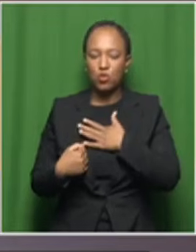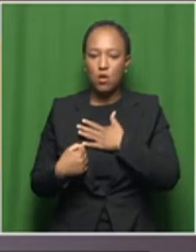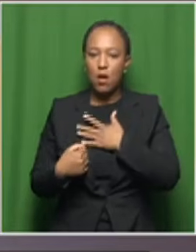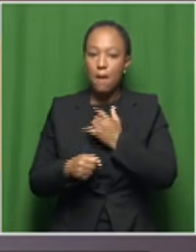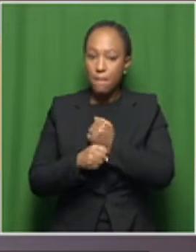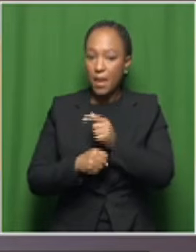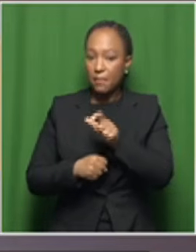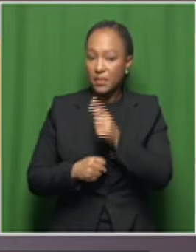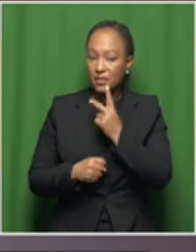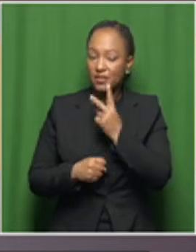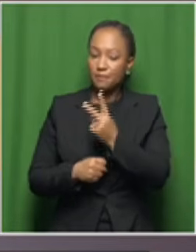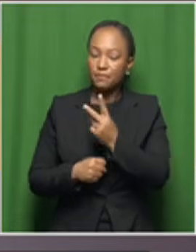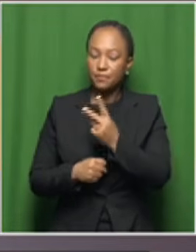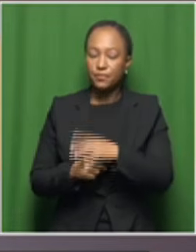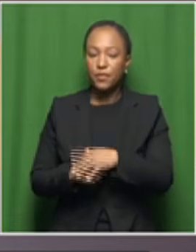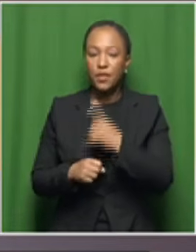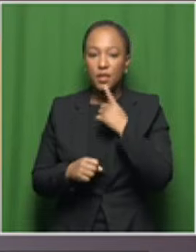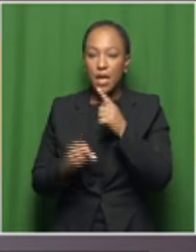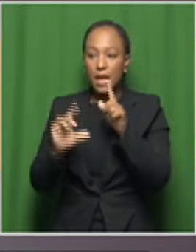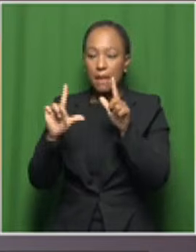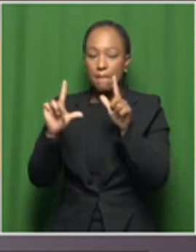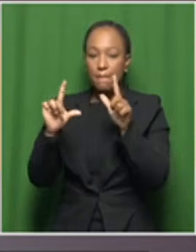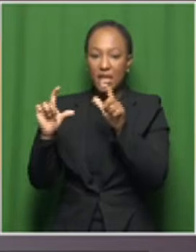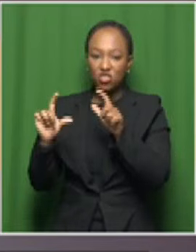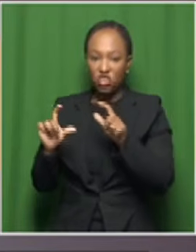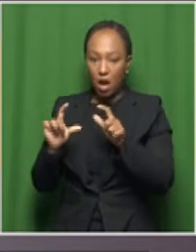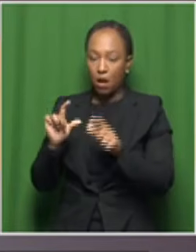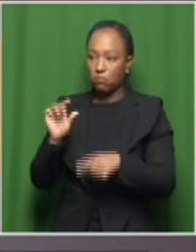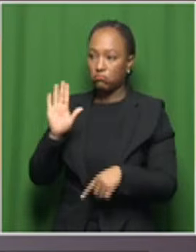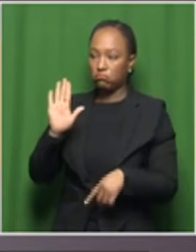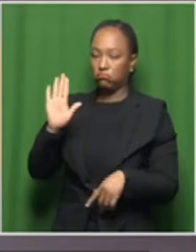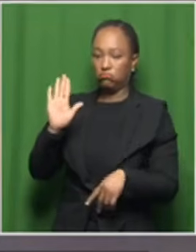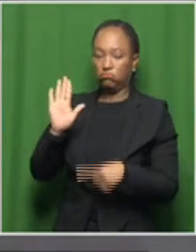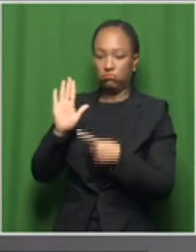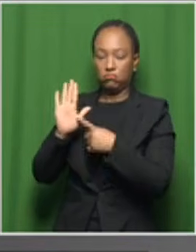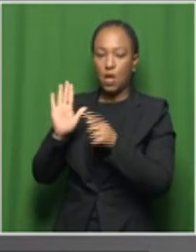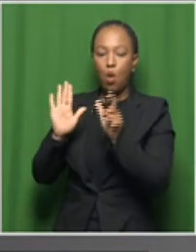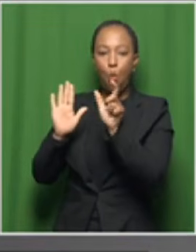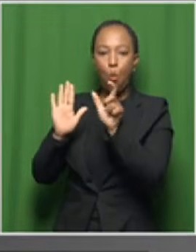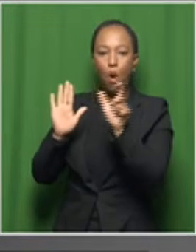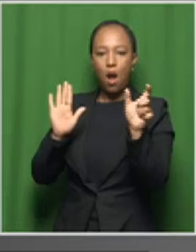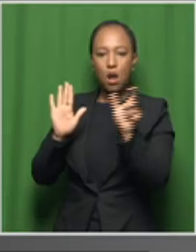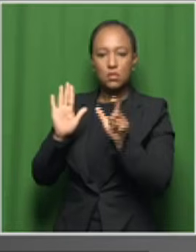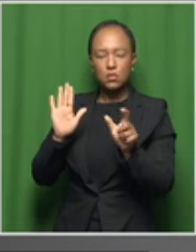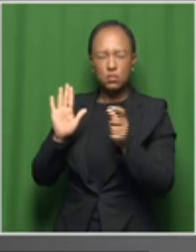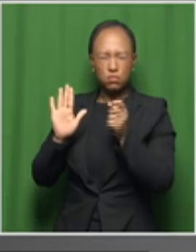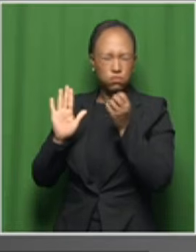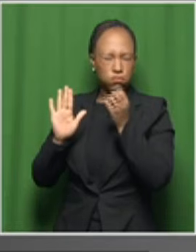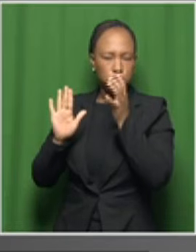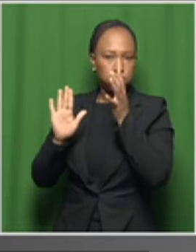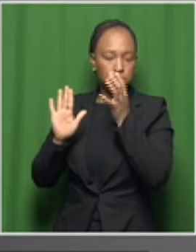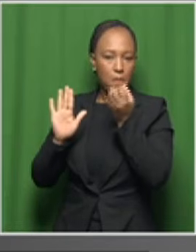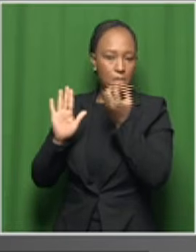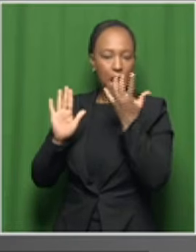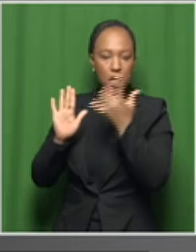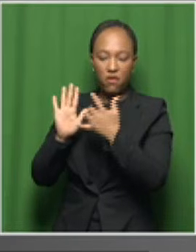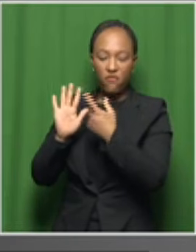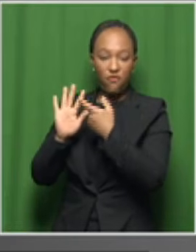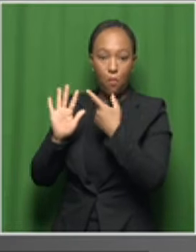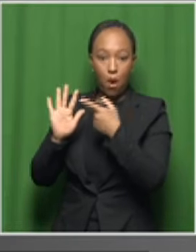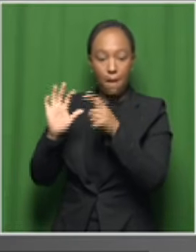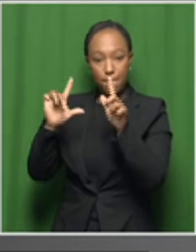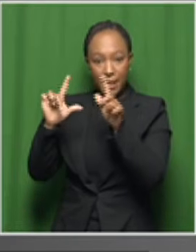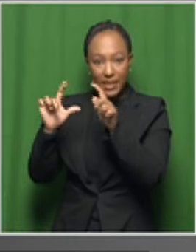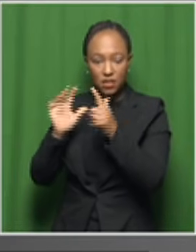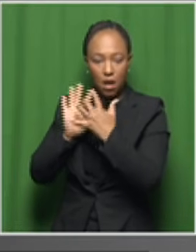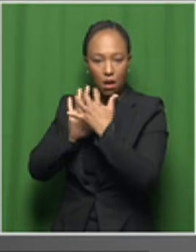story of 1,000 words, and which equally then means there should be 1,000 ways to listen. Yes. And so when you acknowledge people in that